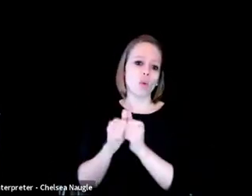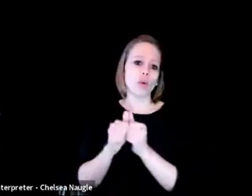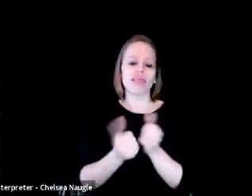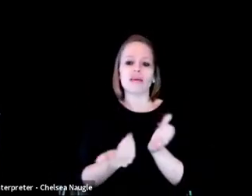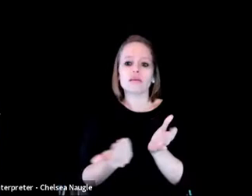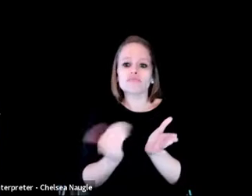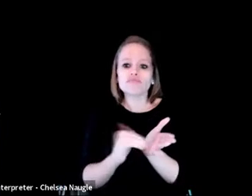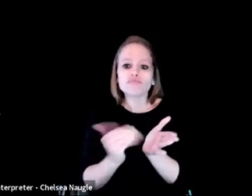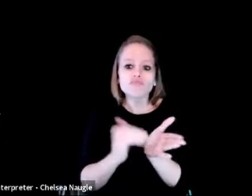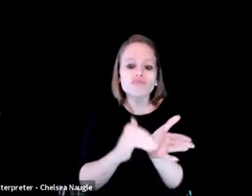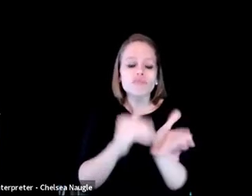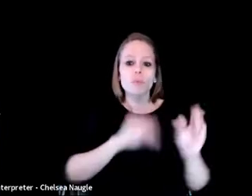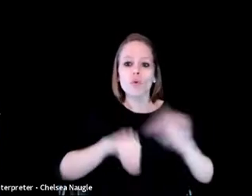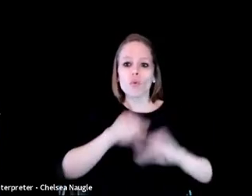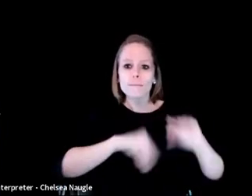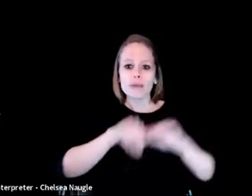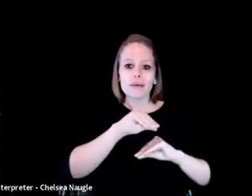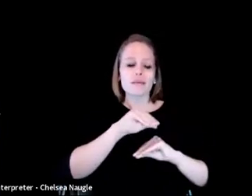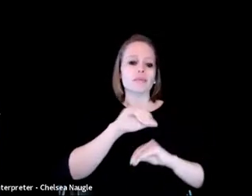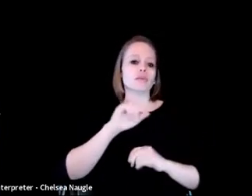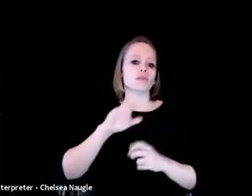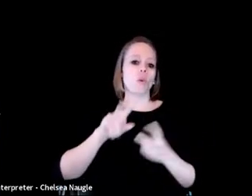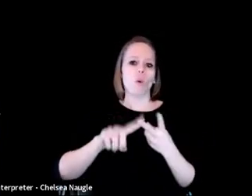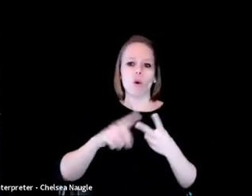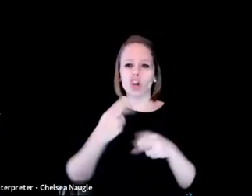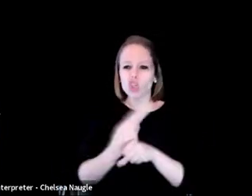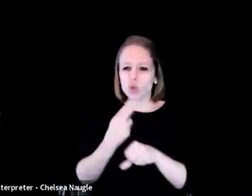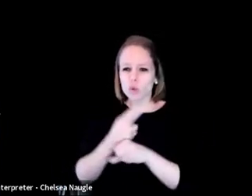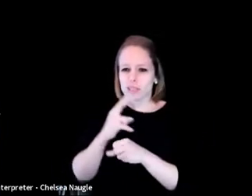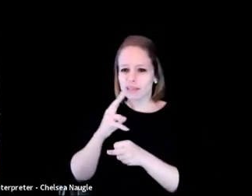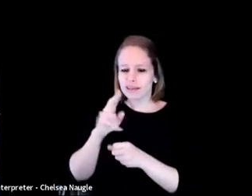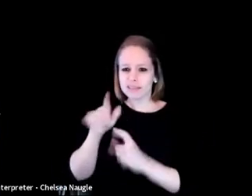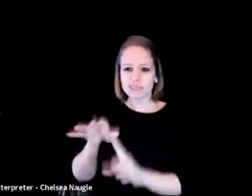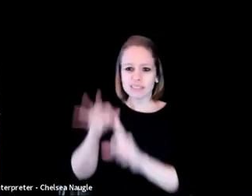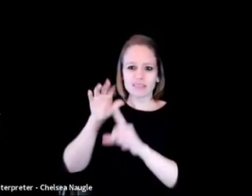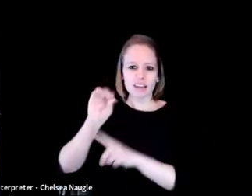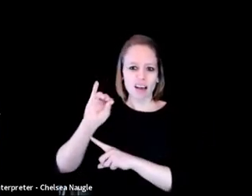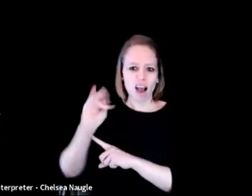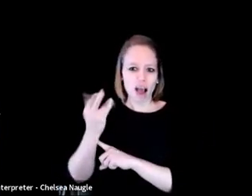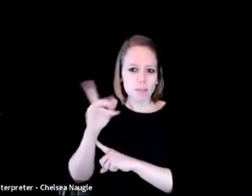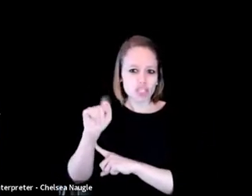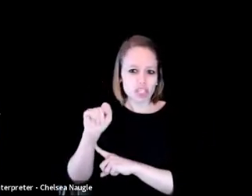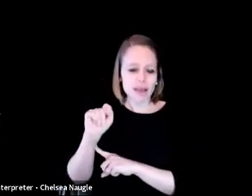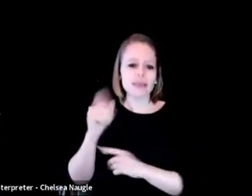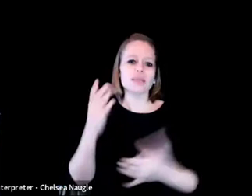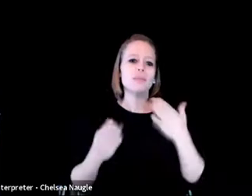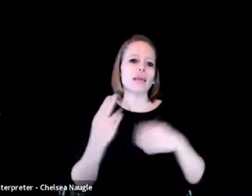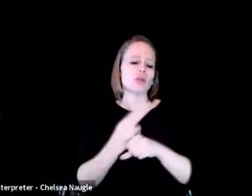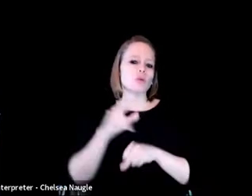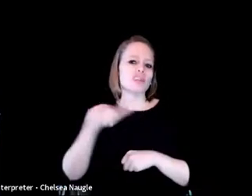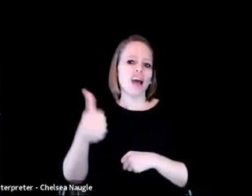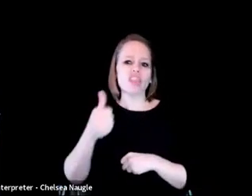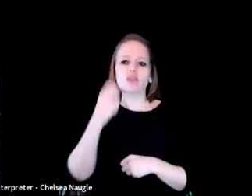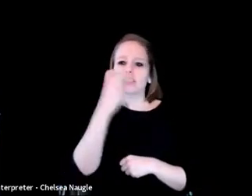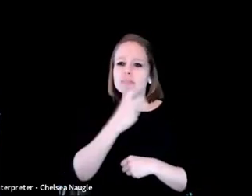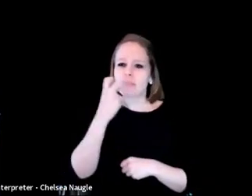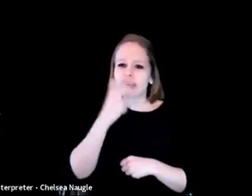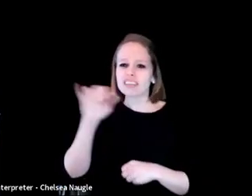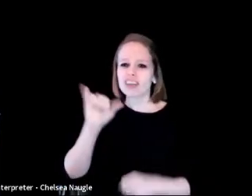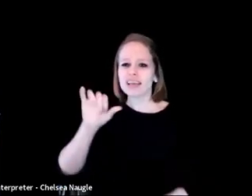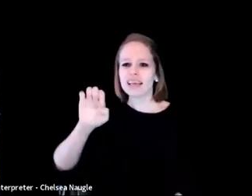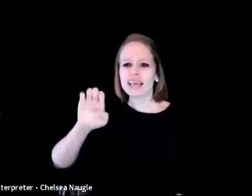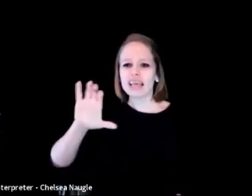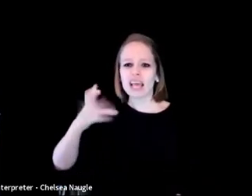repetition of movements or use of objects, and maybe even speech patterns like echolalia, and also the kind of the routine,